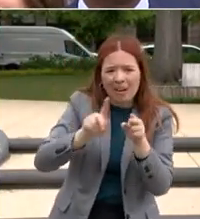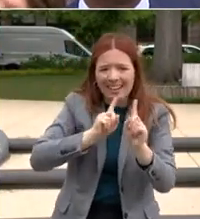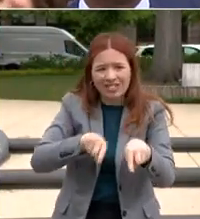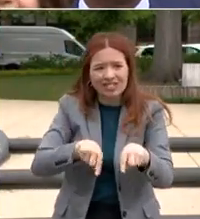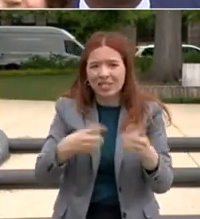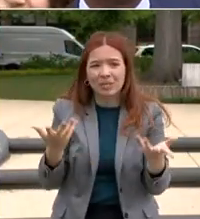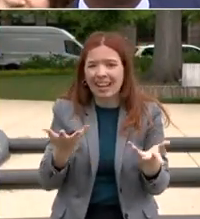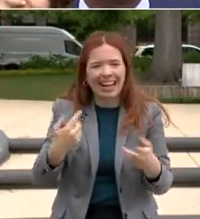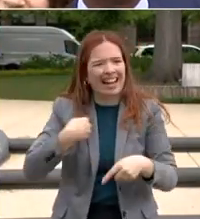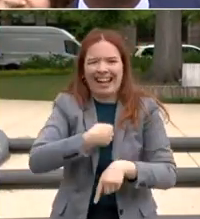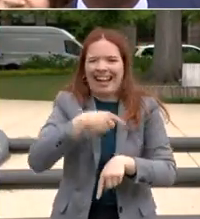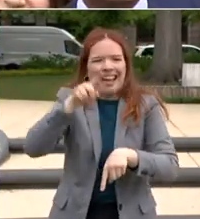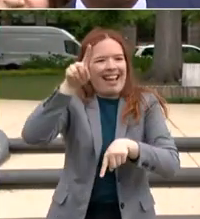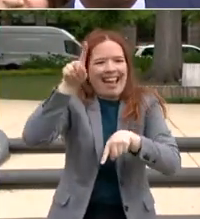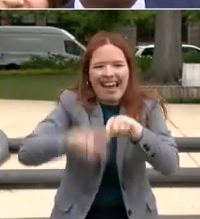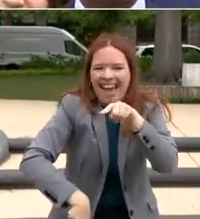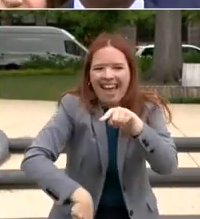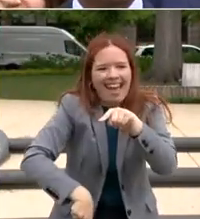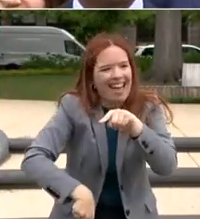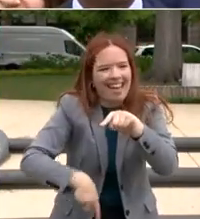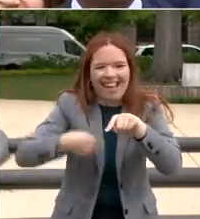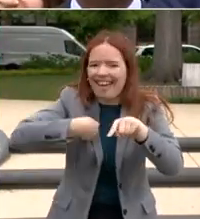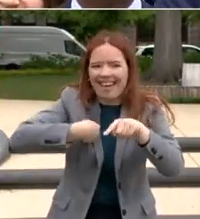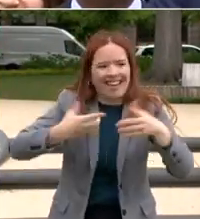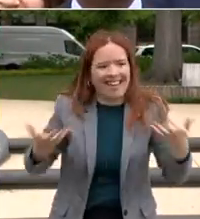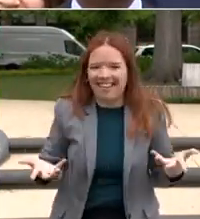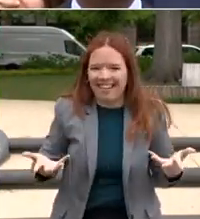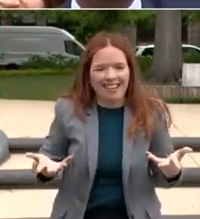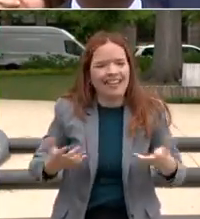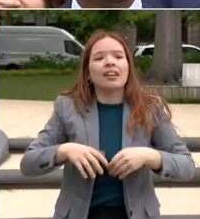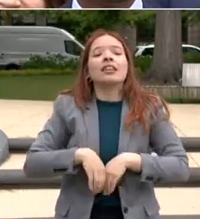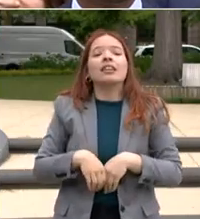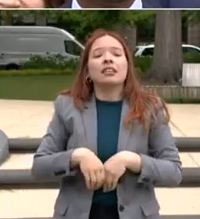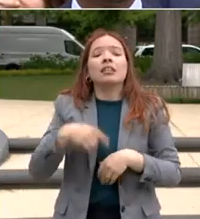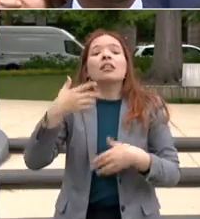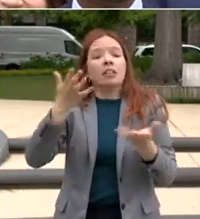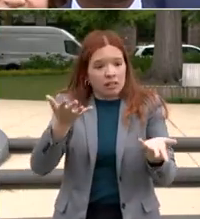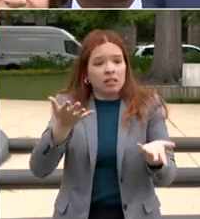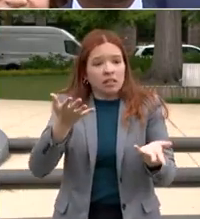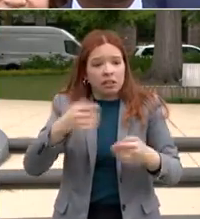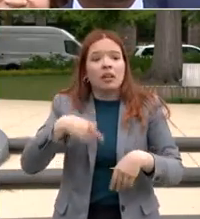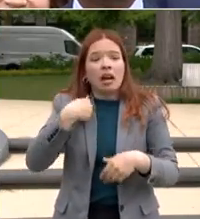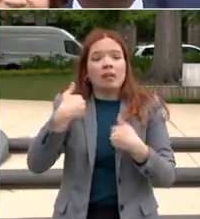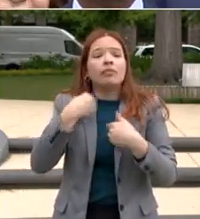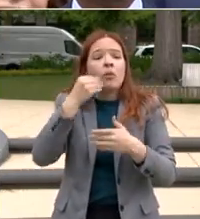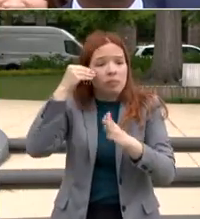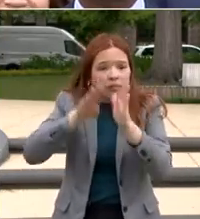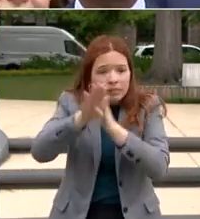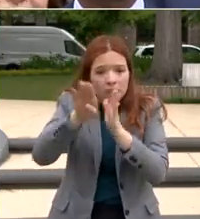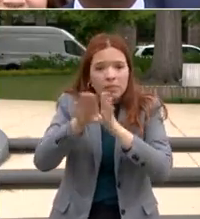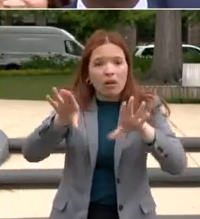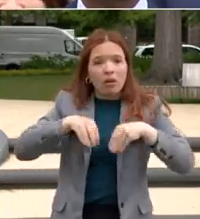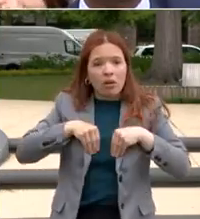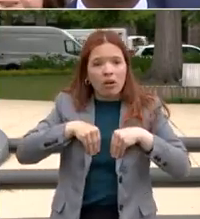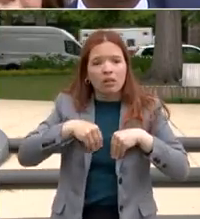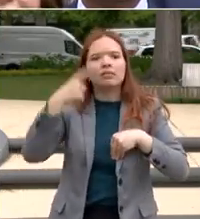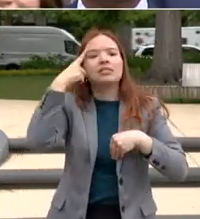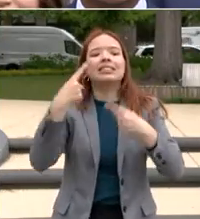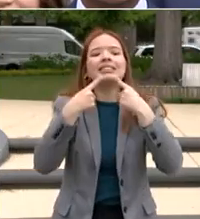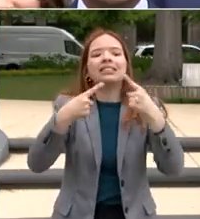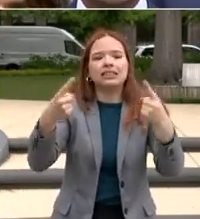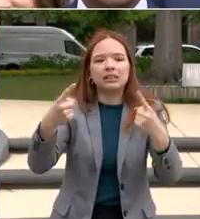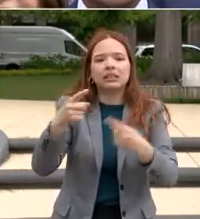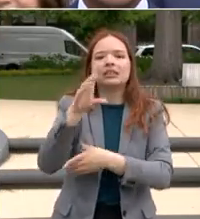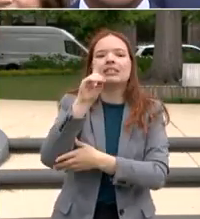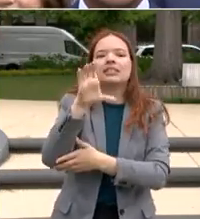Richardson, a business attorney, food hall developer, and more importantly, owner of the infamous DC Sweet Potato